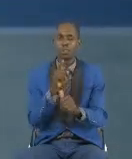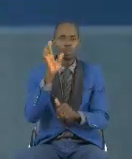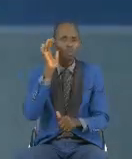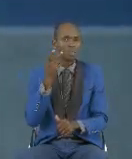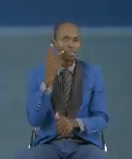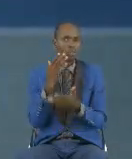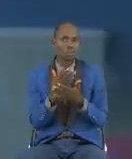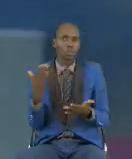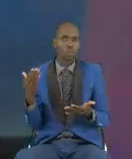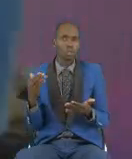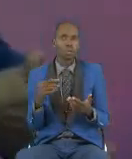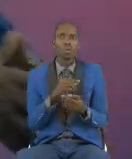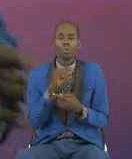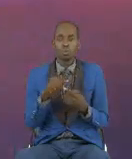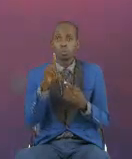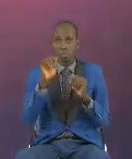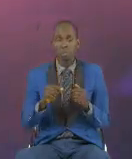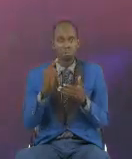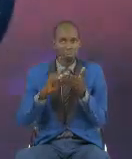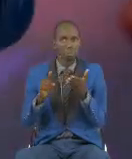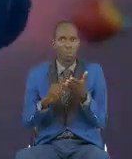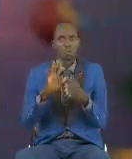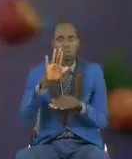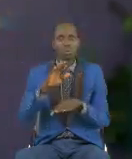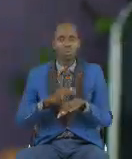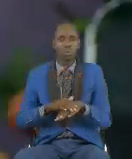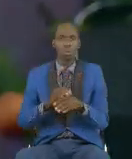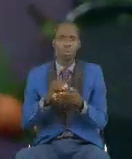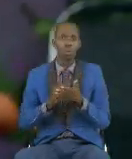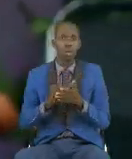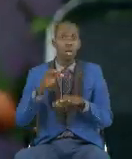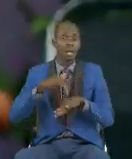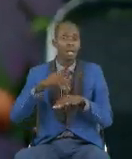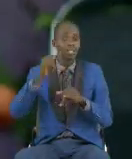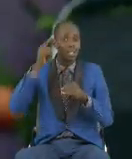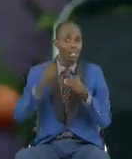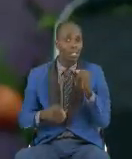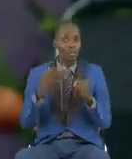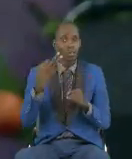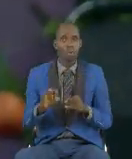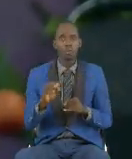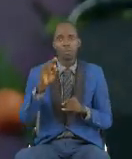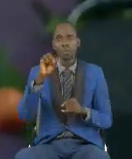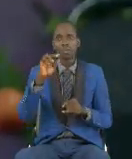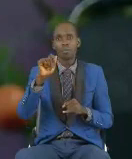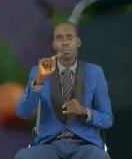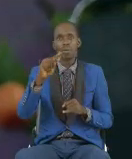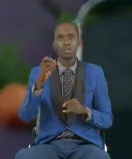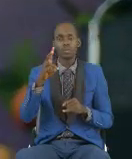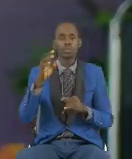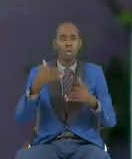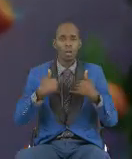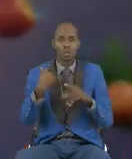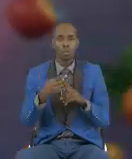When you can check up on your own, at the end of Matthew, you have amen. At the end of Mark, you